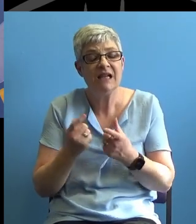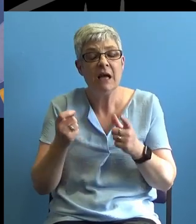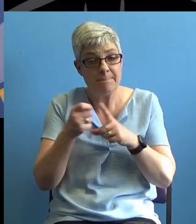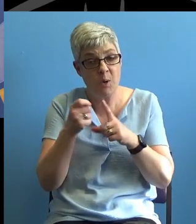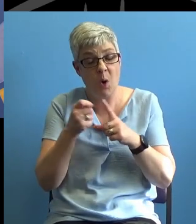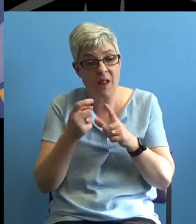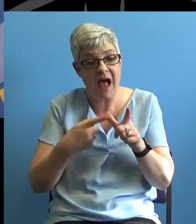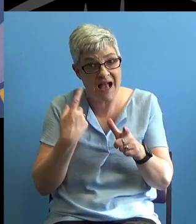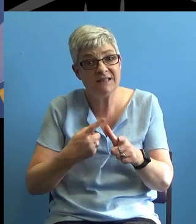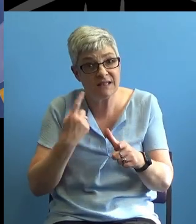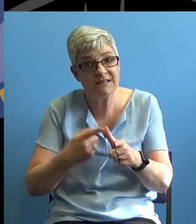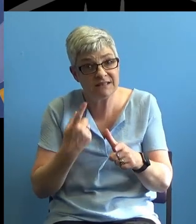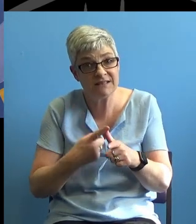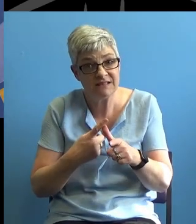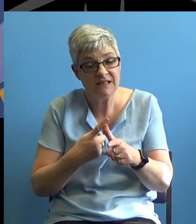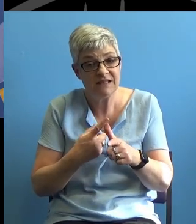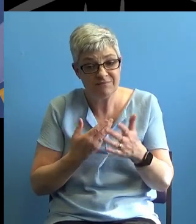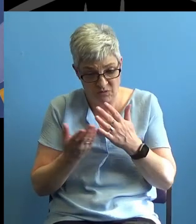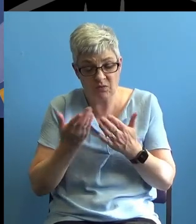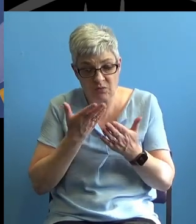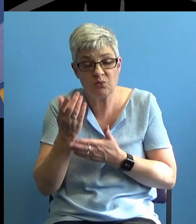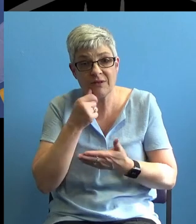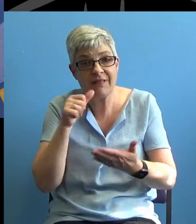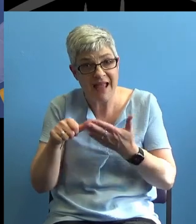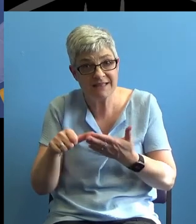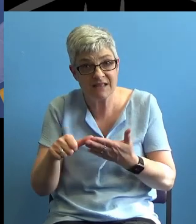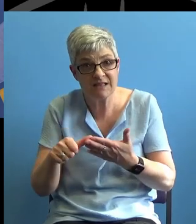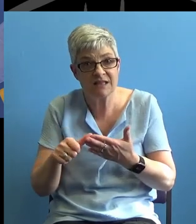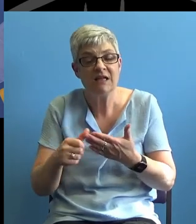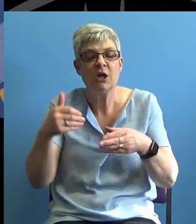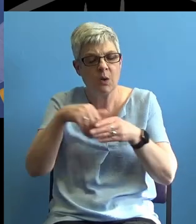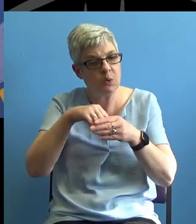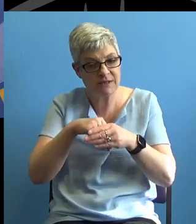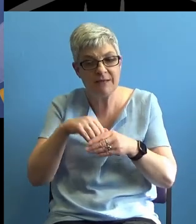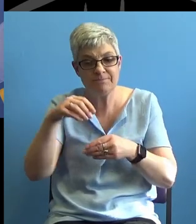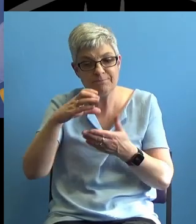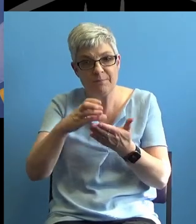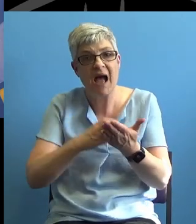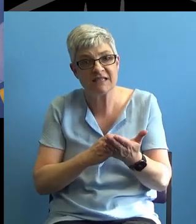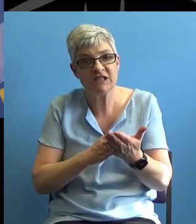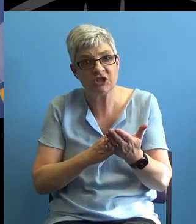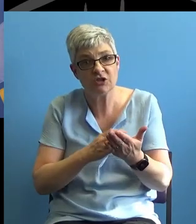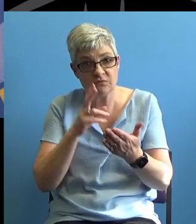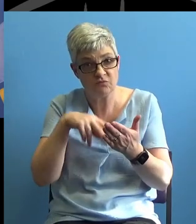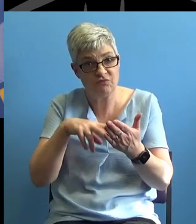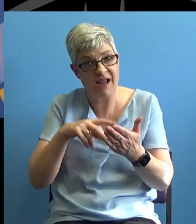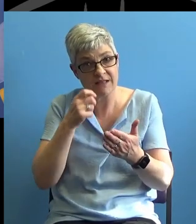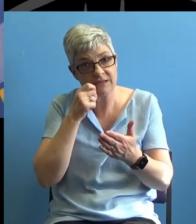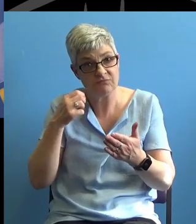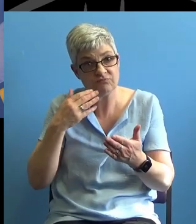Paul answers some of these in his letters, including in the passage that we've just read.